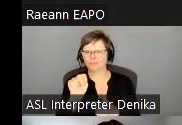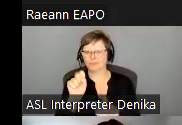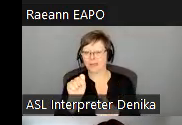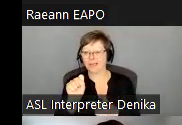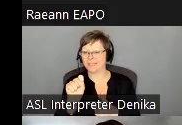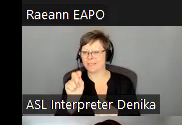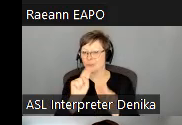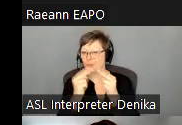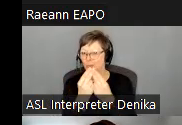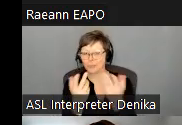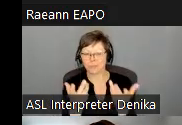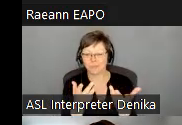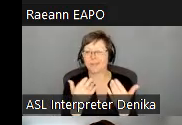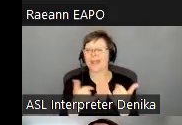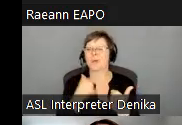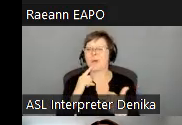Great. And I think I'm going to hand it over to Aaron.